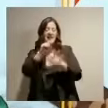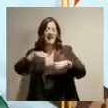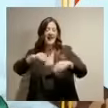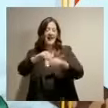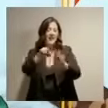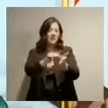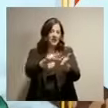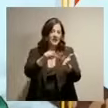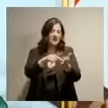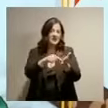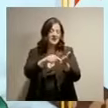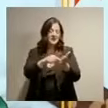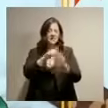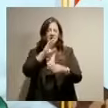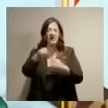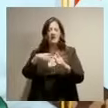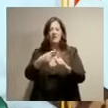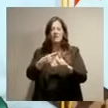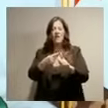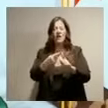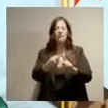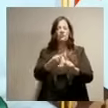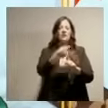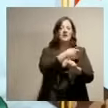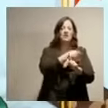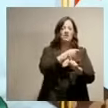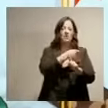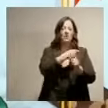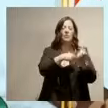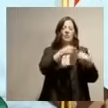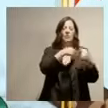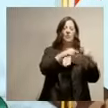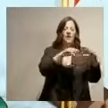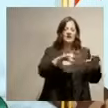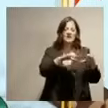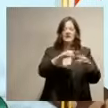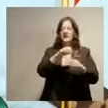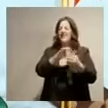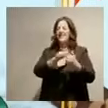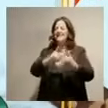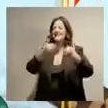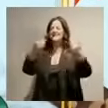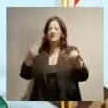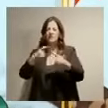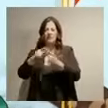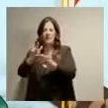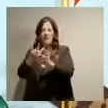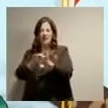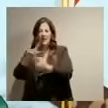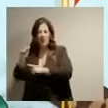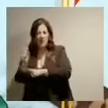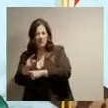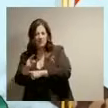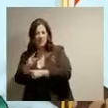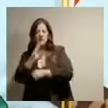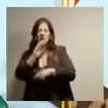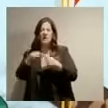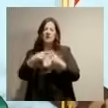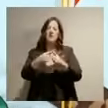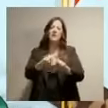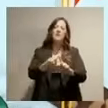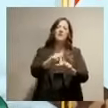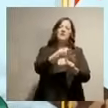the retroactivity that's separate and above from the legal question. But the retroactivity